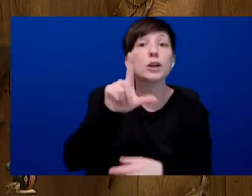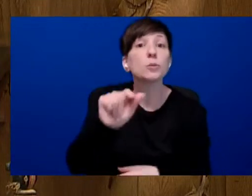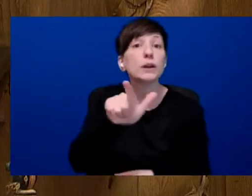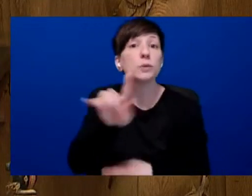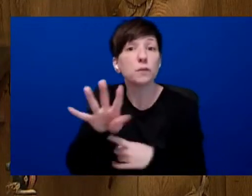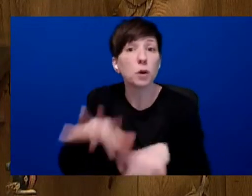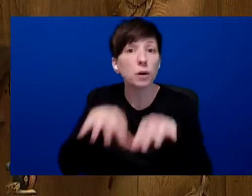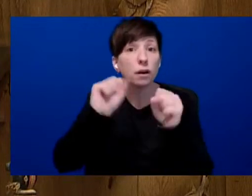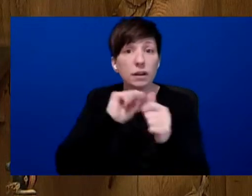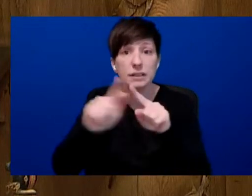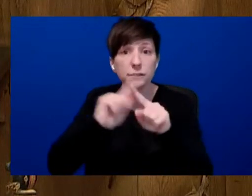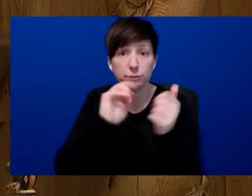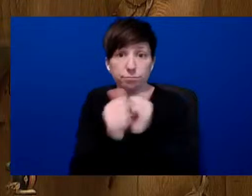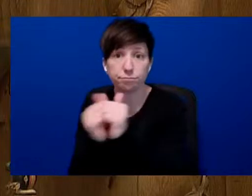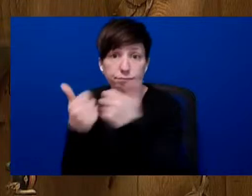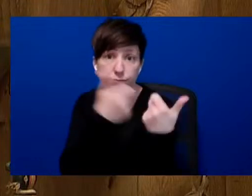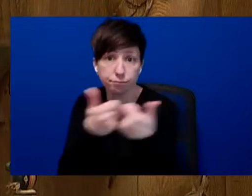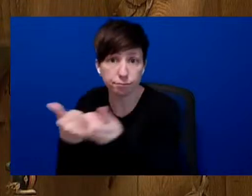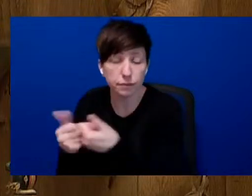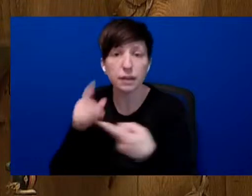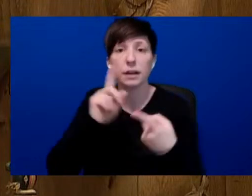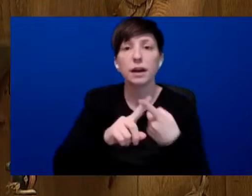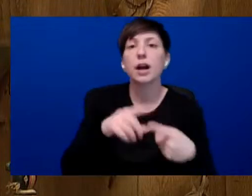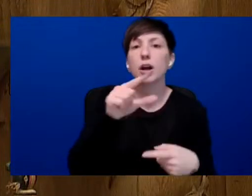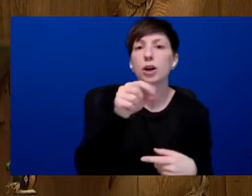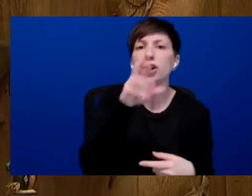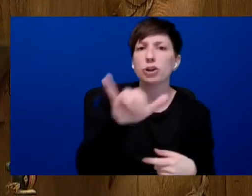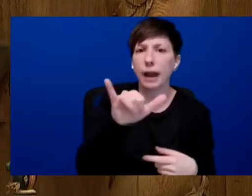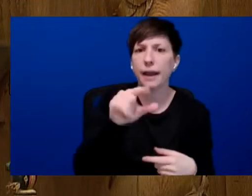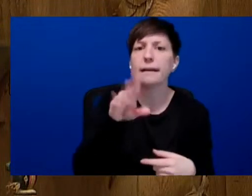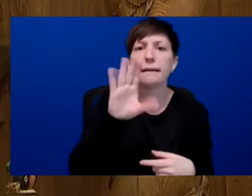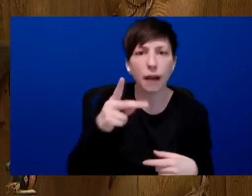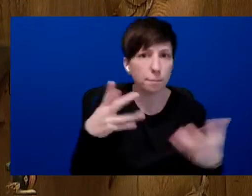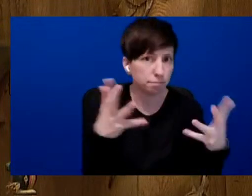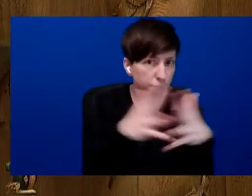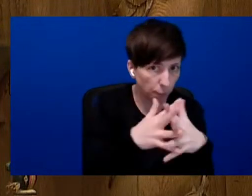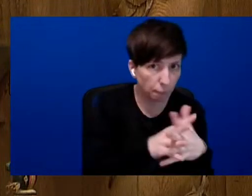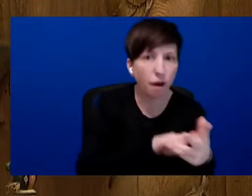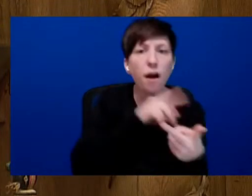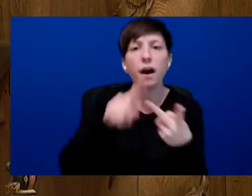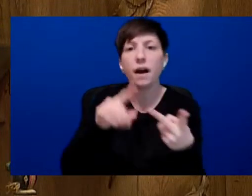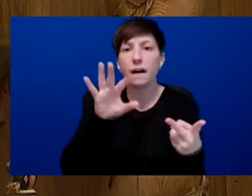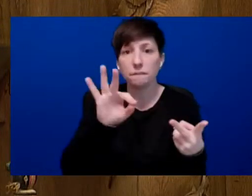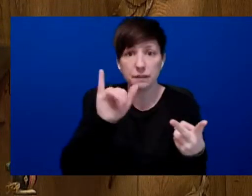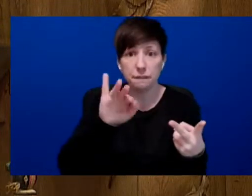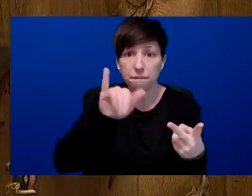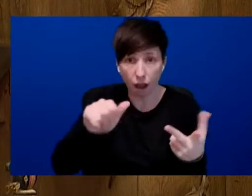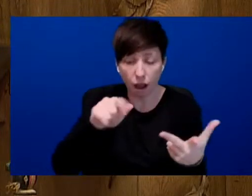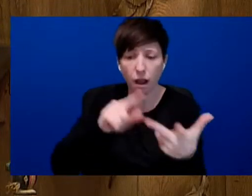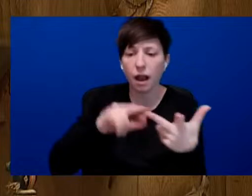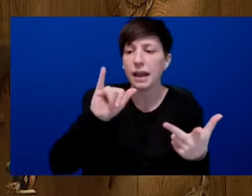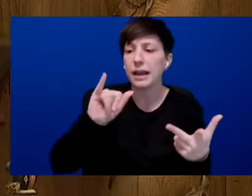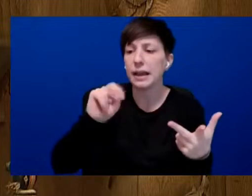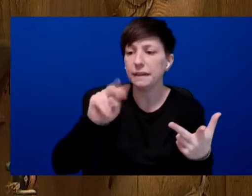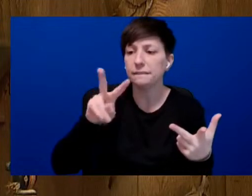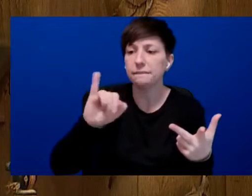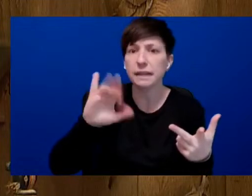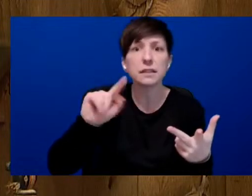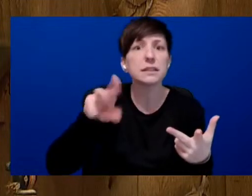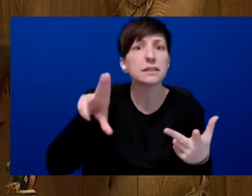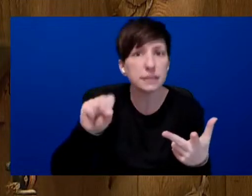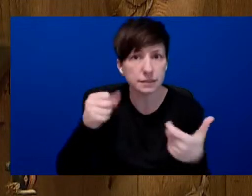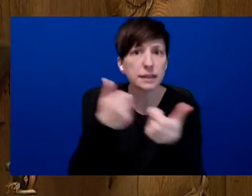Games and 7 of the FIFA Men's World Cup games in Vancouver. The film industry is booming again,